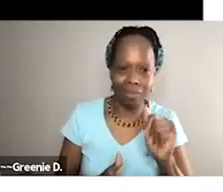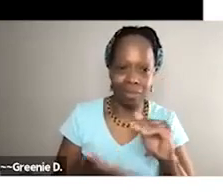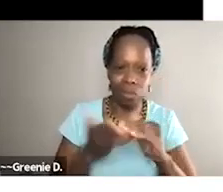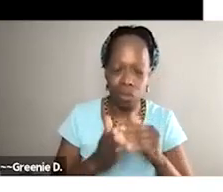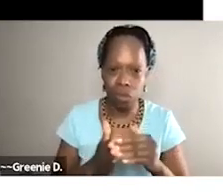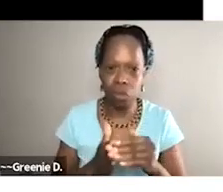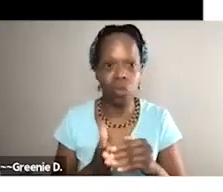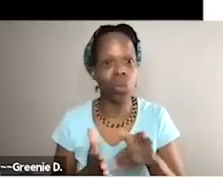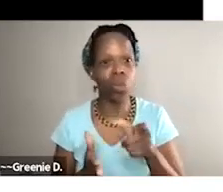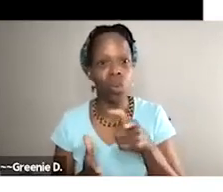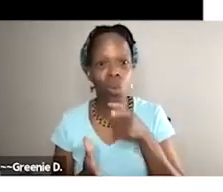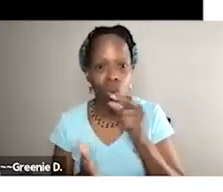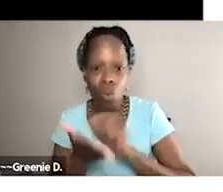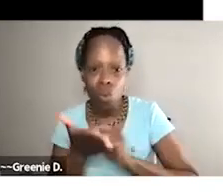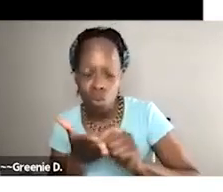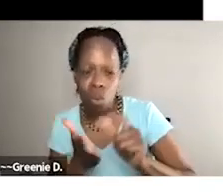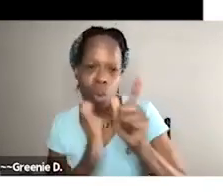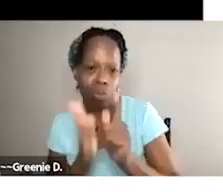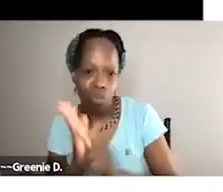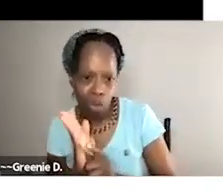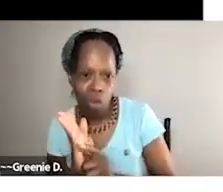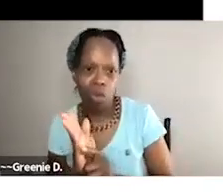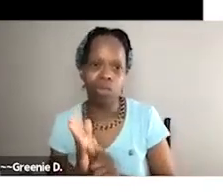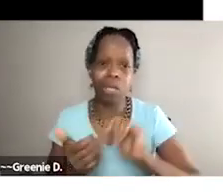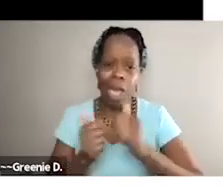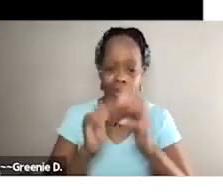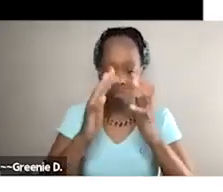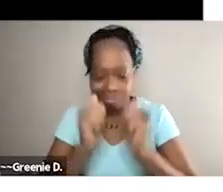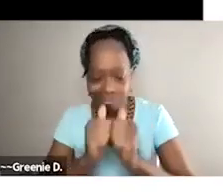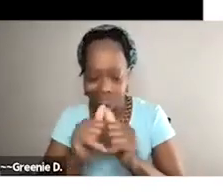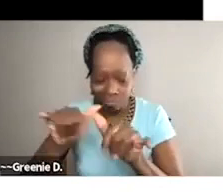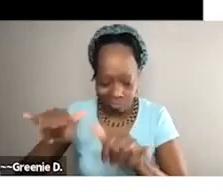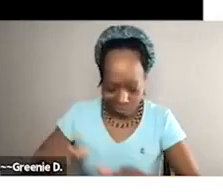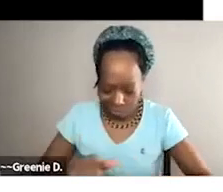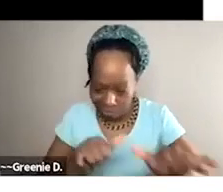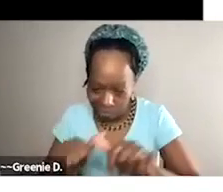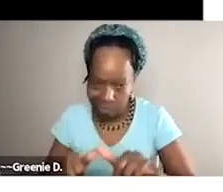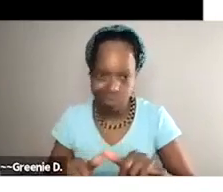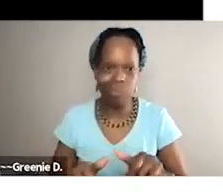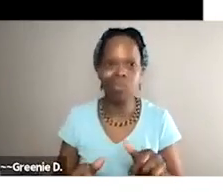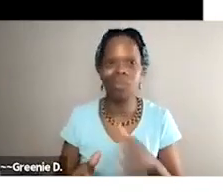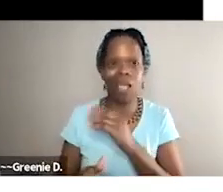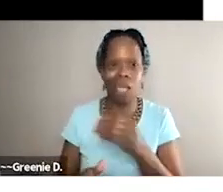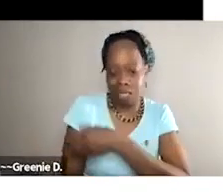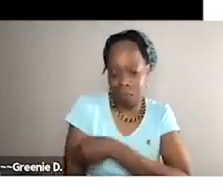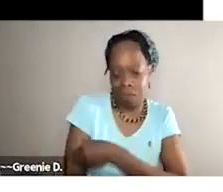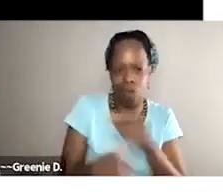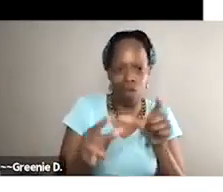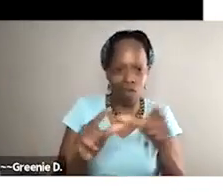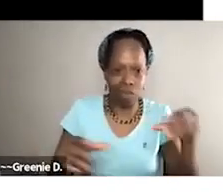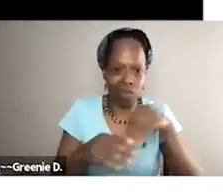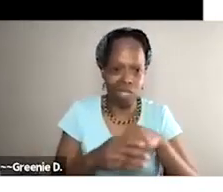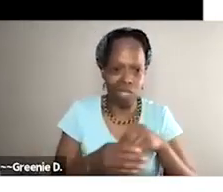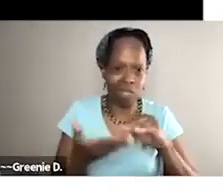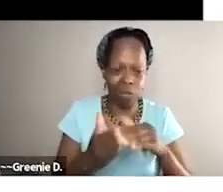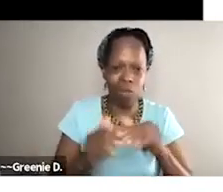and laws, breaking down stereotypes, you know, the power of language and now welcoming communities? Well, you can spread the word about